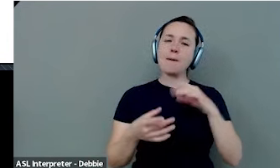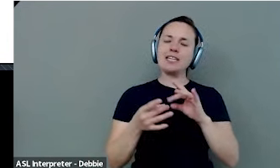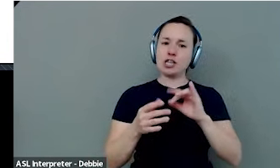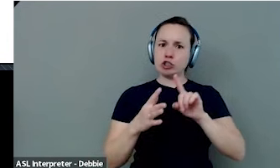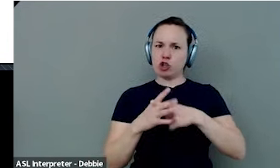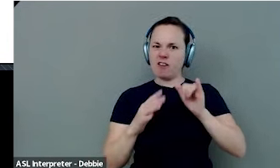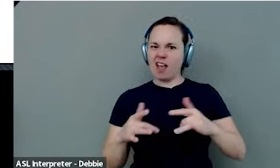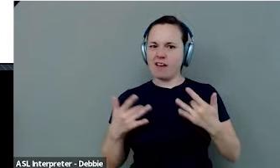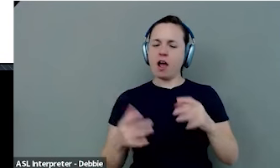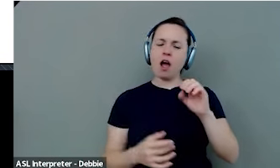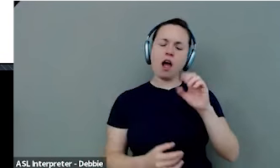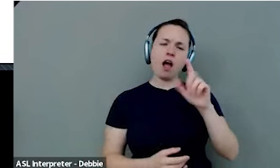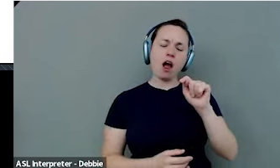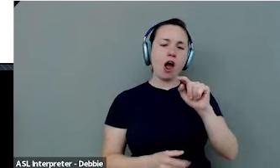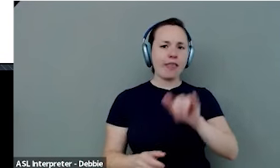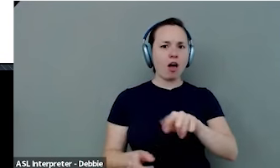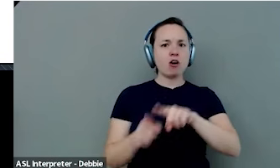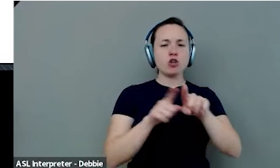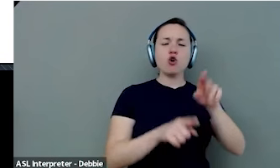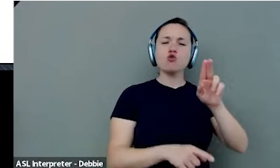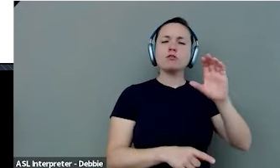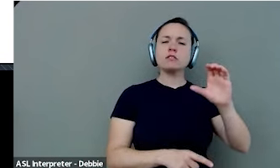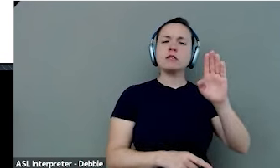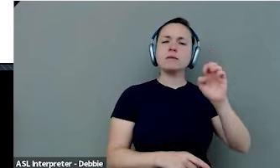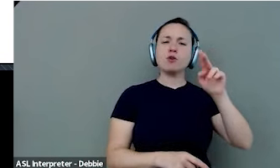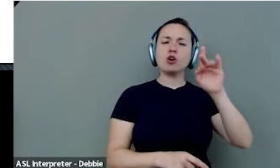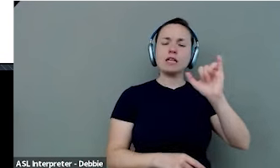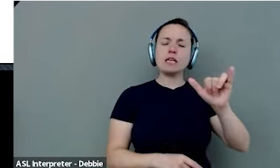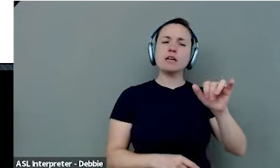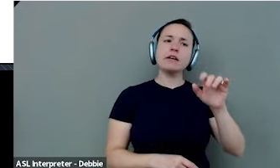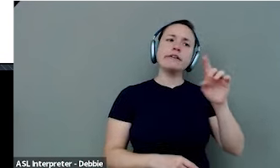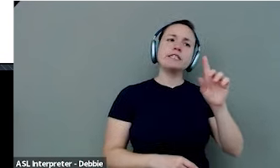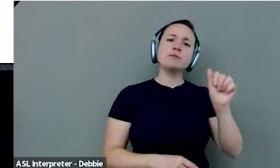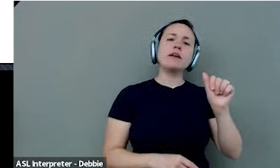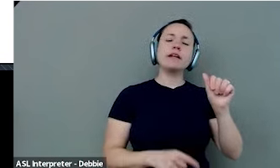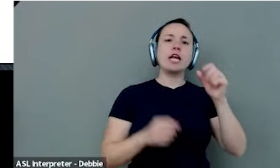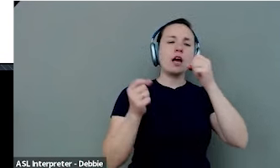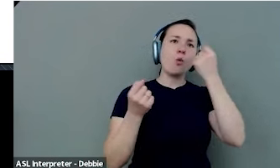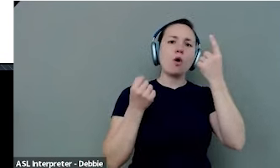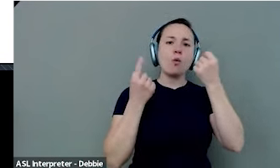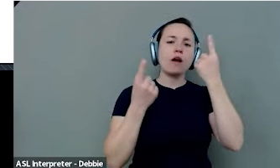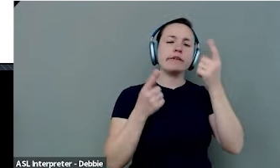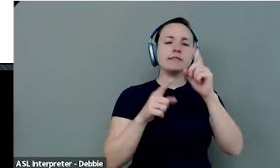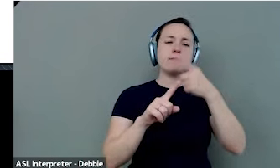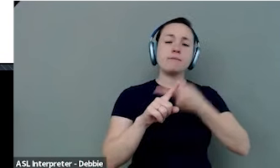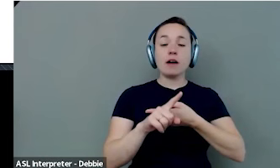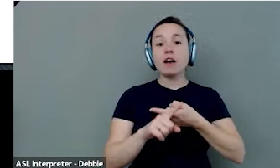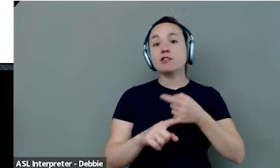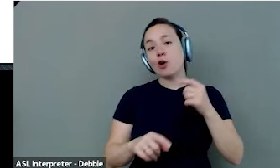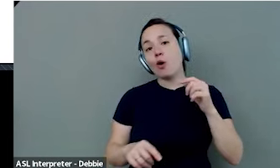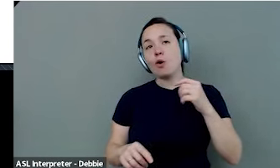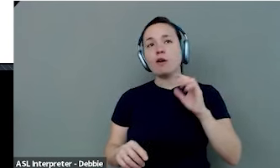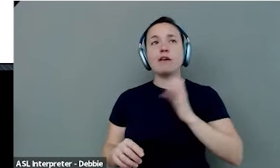event, October is also UC Berkeley's Disability Awareness Month. So I know our